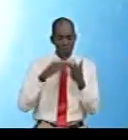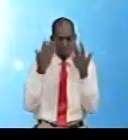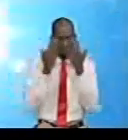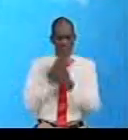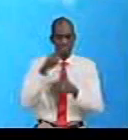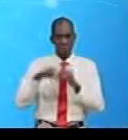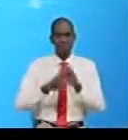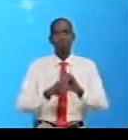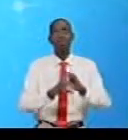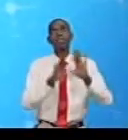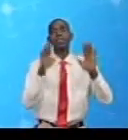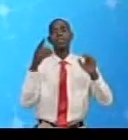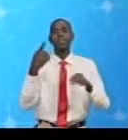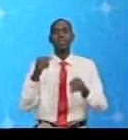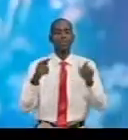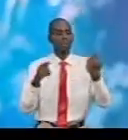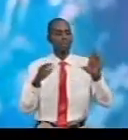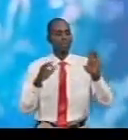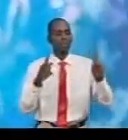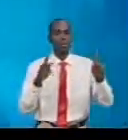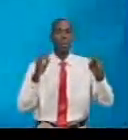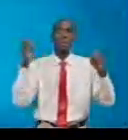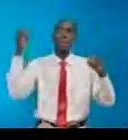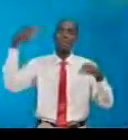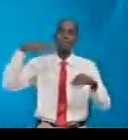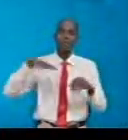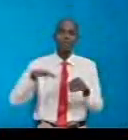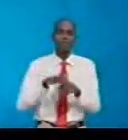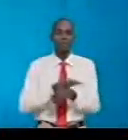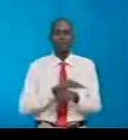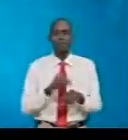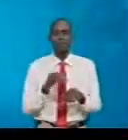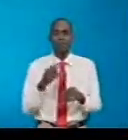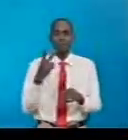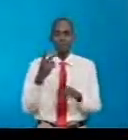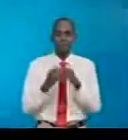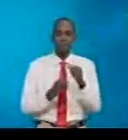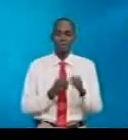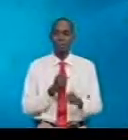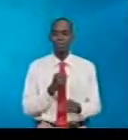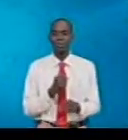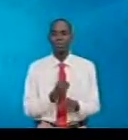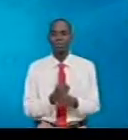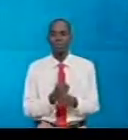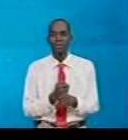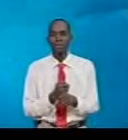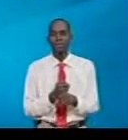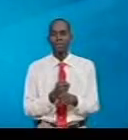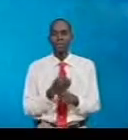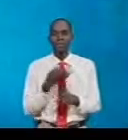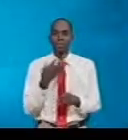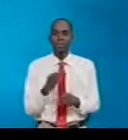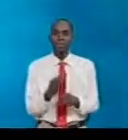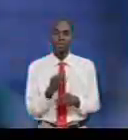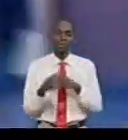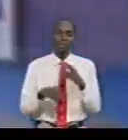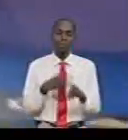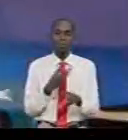the GCK light, filled with the Liberator signet of detailed graphical wonders the world can't fathom.